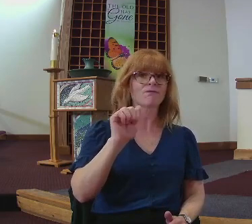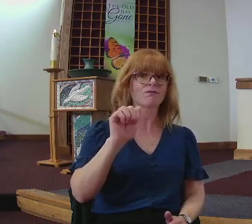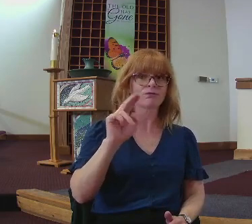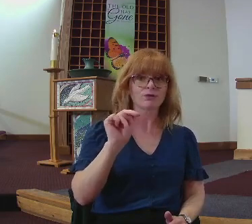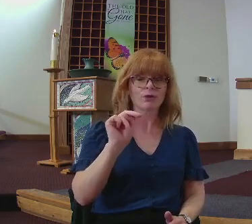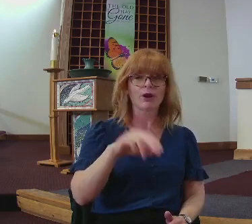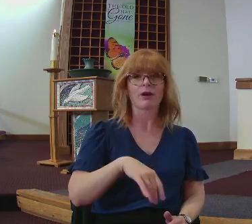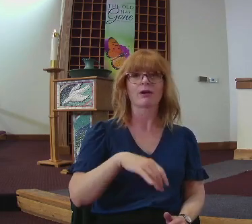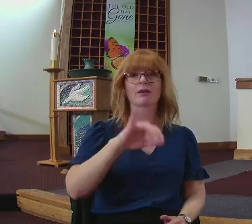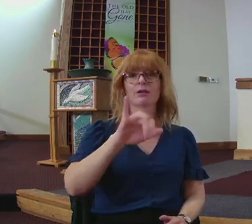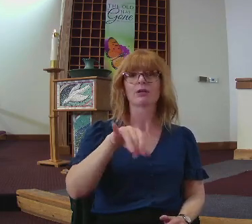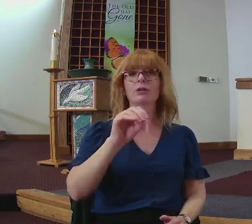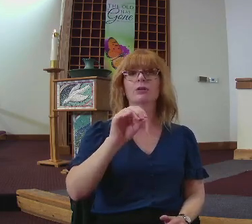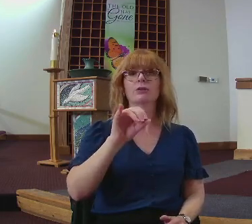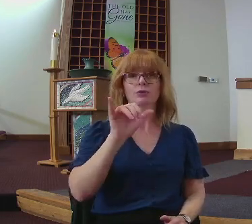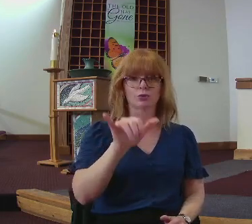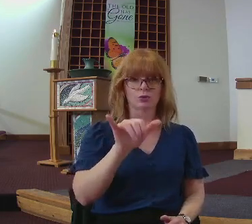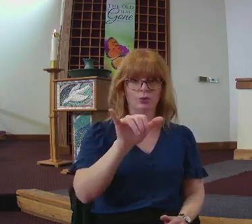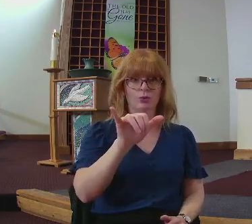Joy,